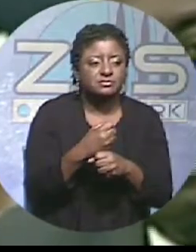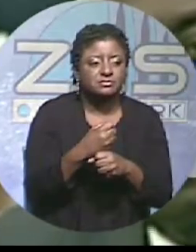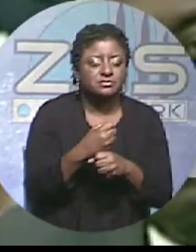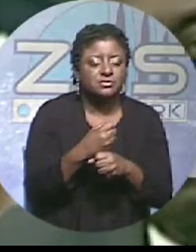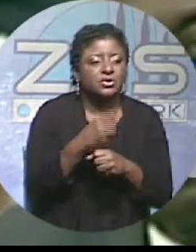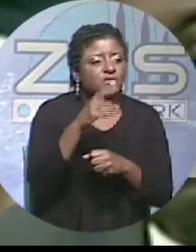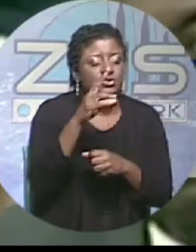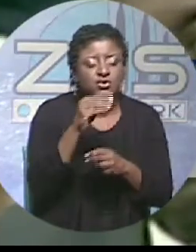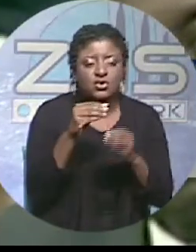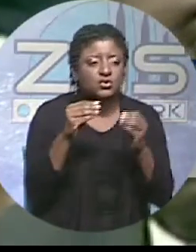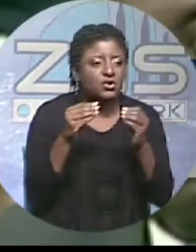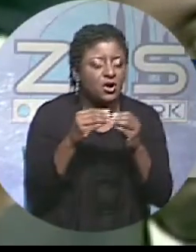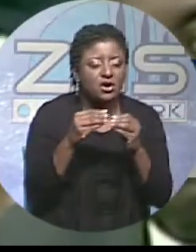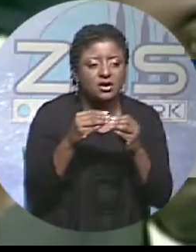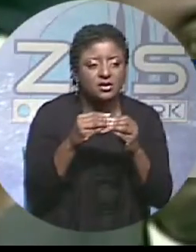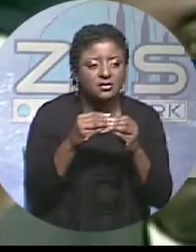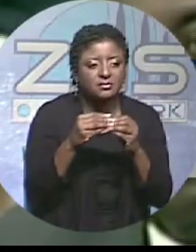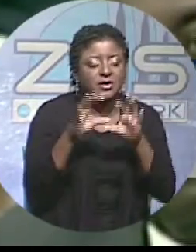entity